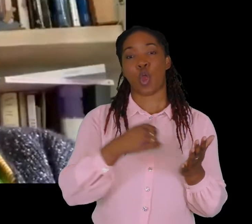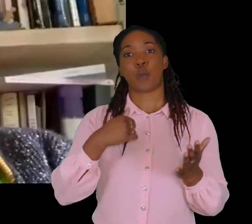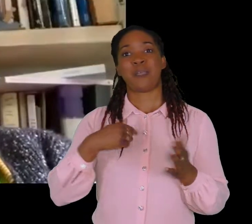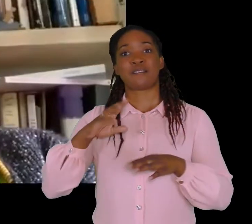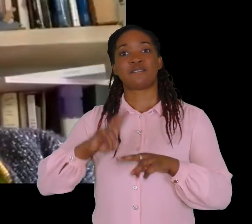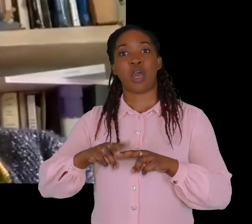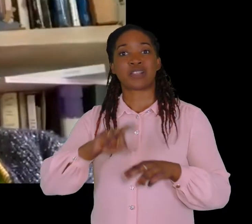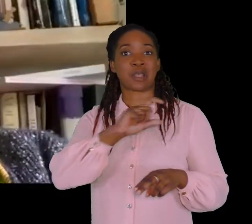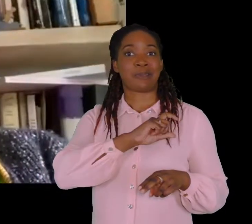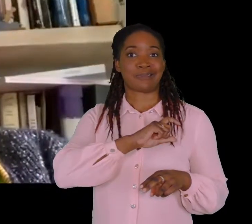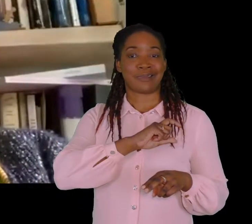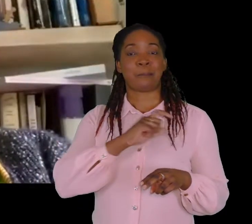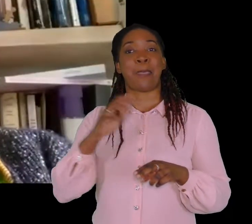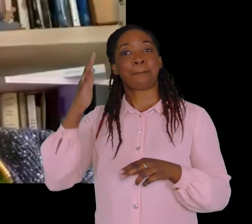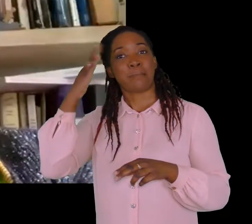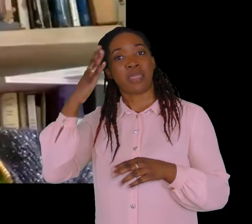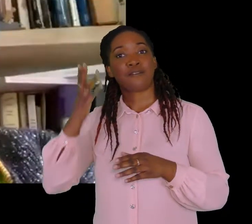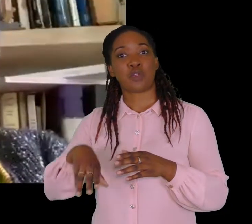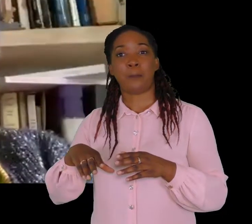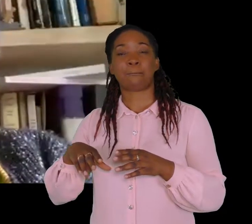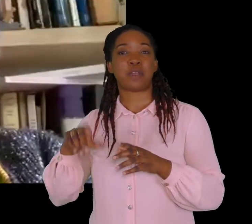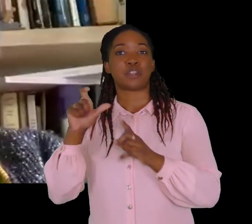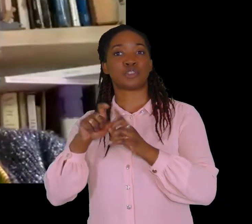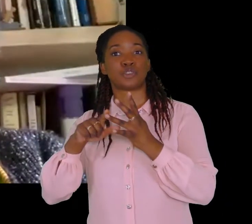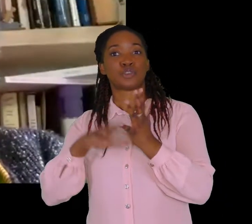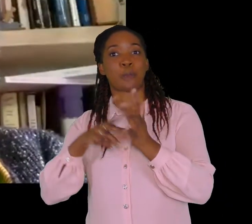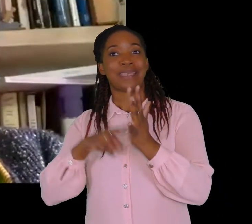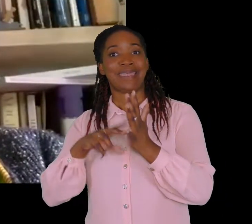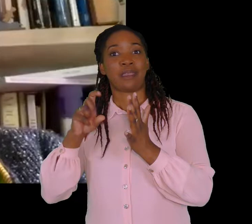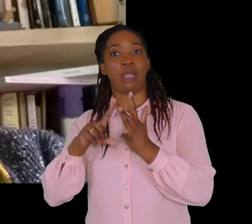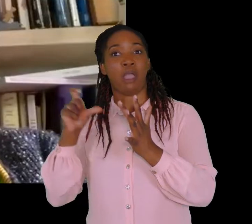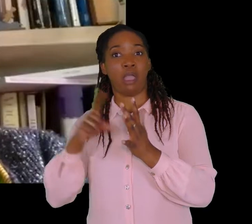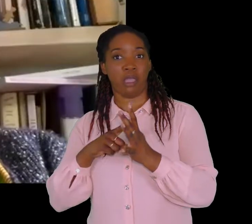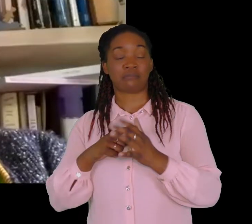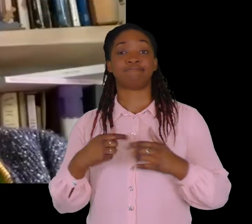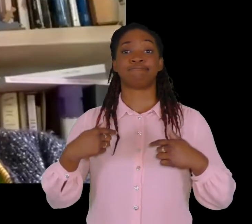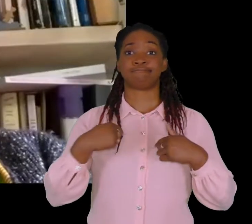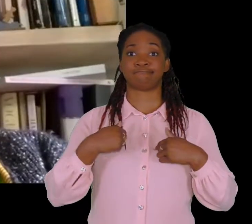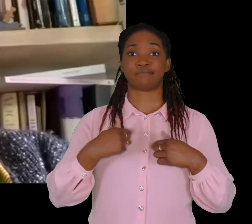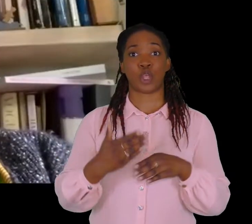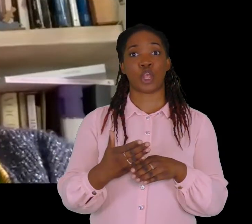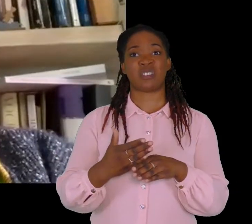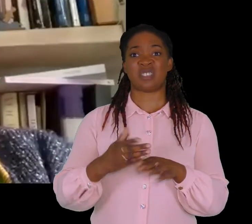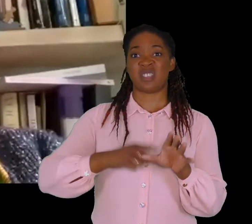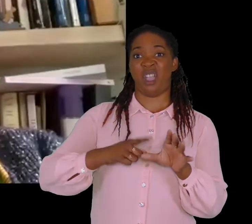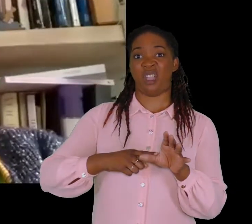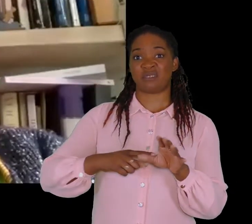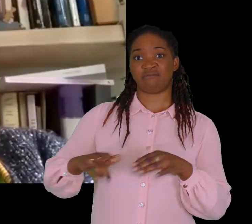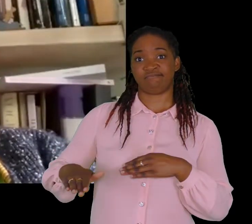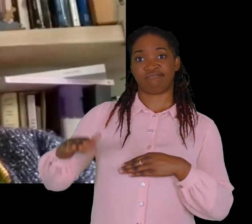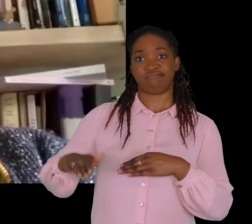from the Caribbean, Dominica. And I was, at a very early